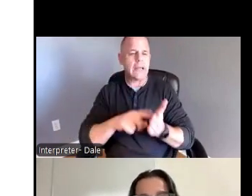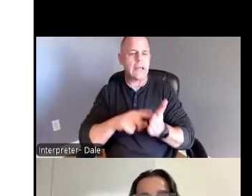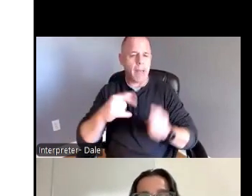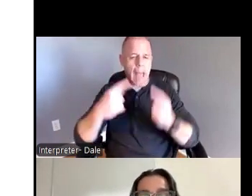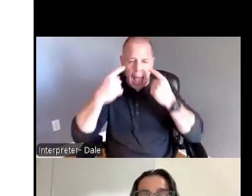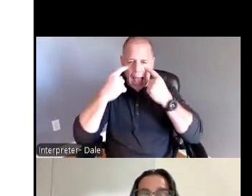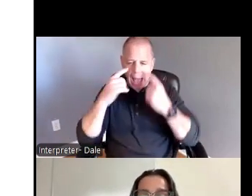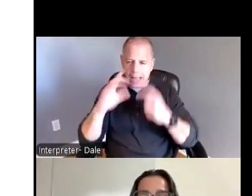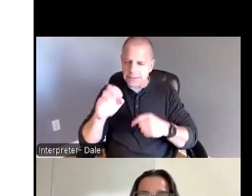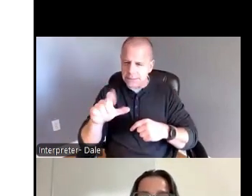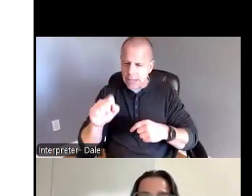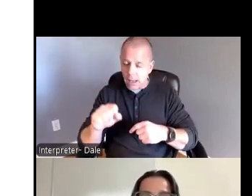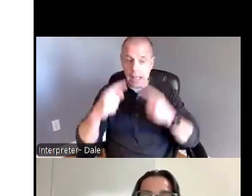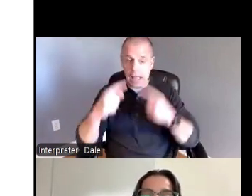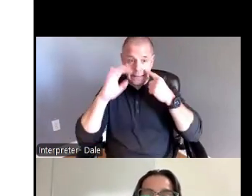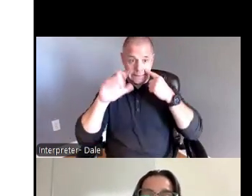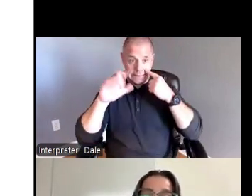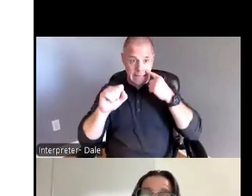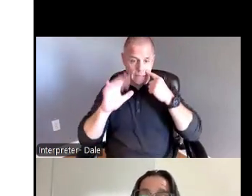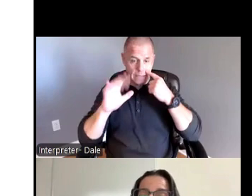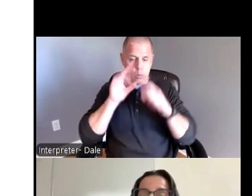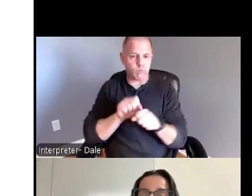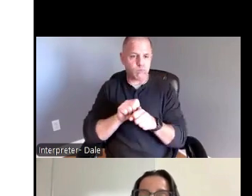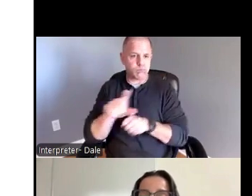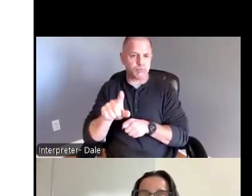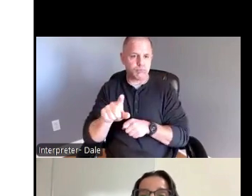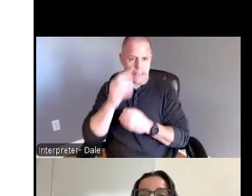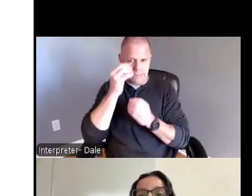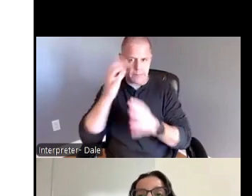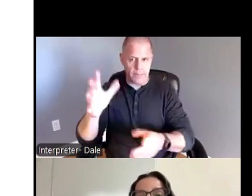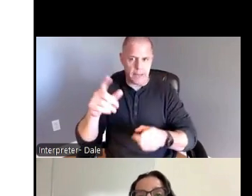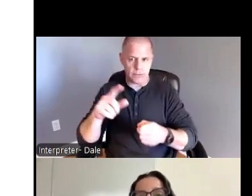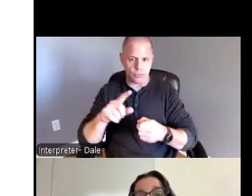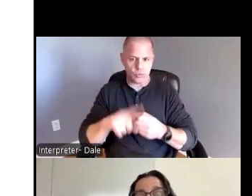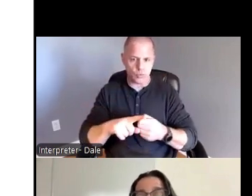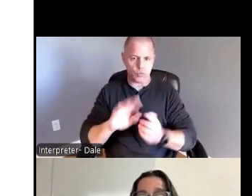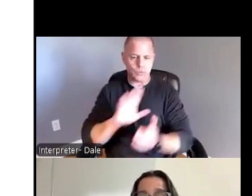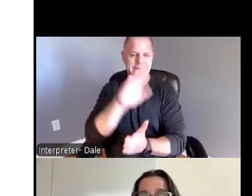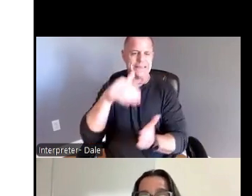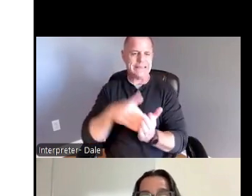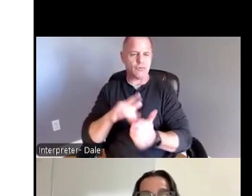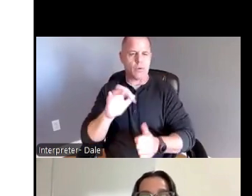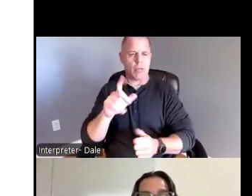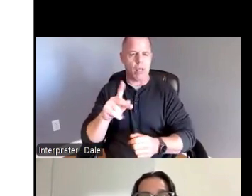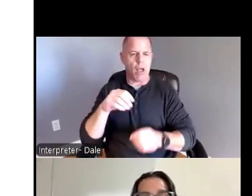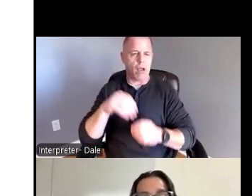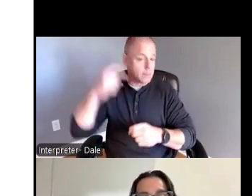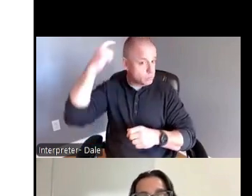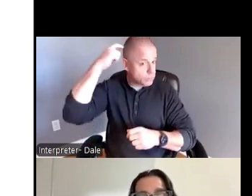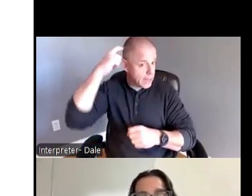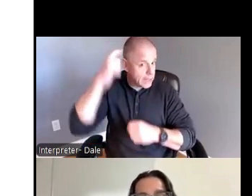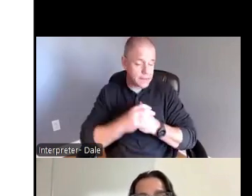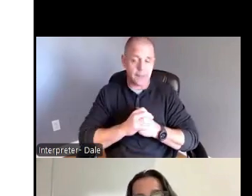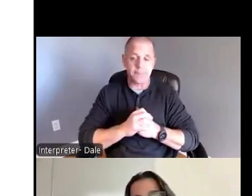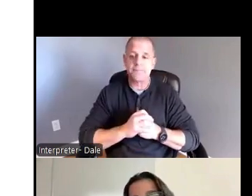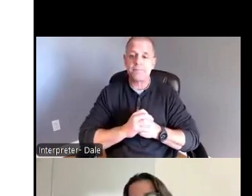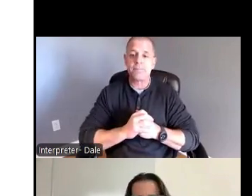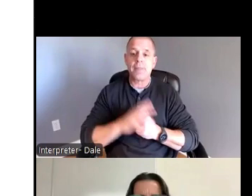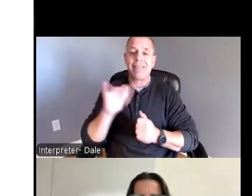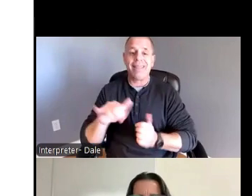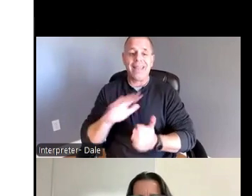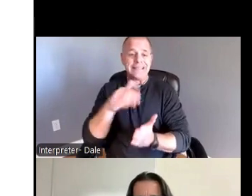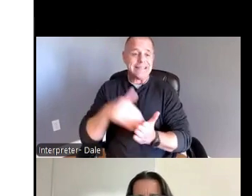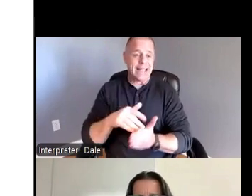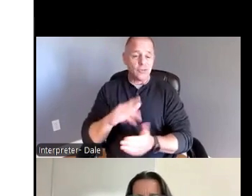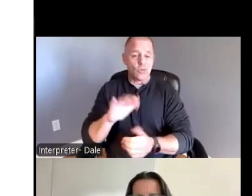these cells will send information to the central clock that is located in our brain. So the central clock,